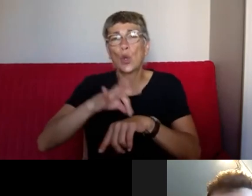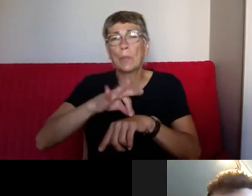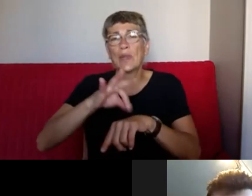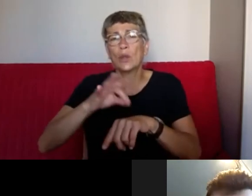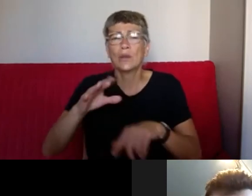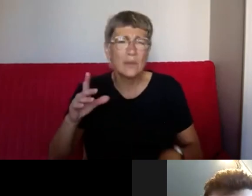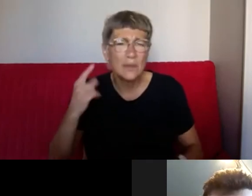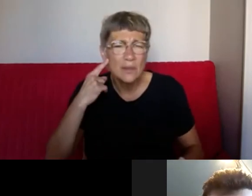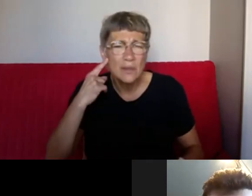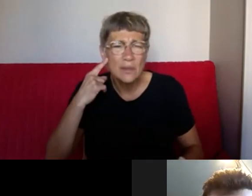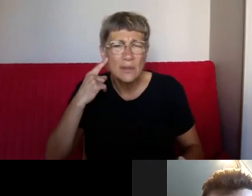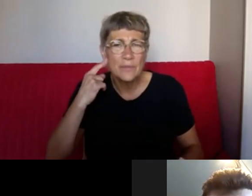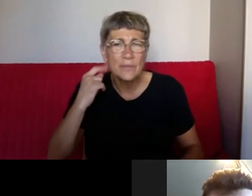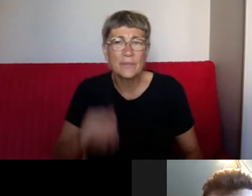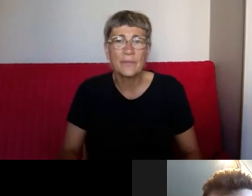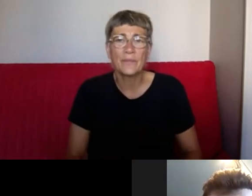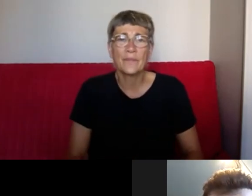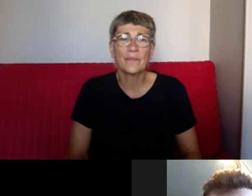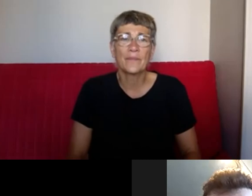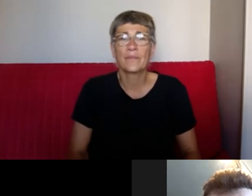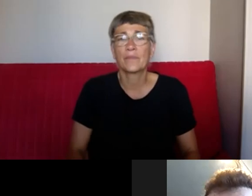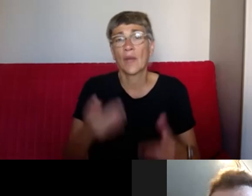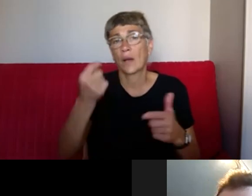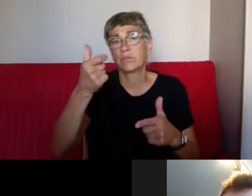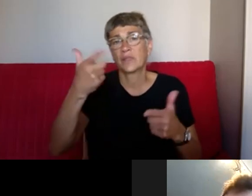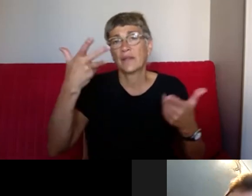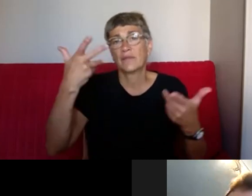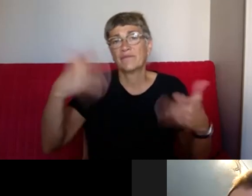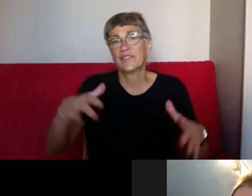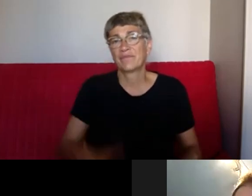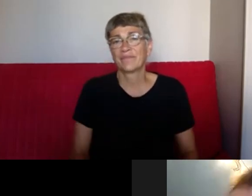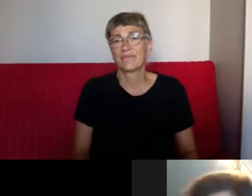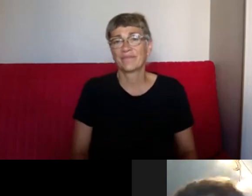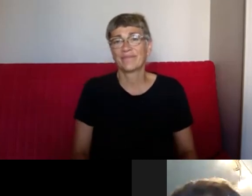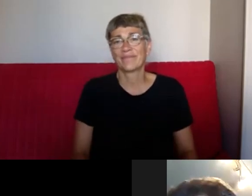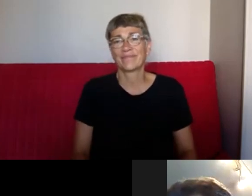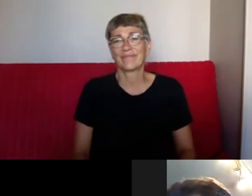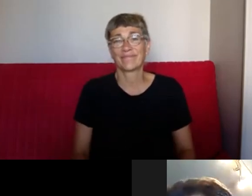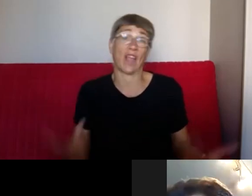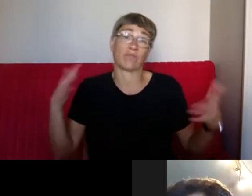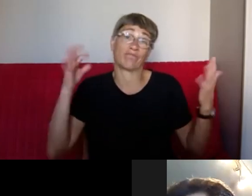compris. Je crois que tu es arrivé au bout de ah bah oui, bon, après ça m'étonne pas.